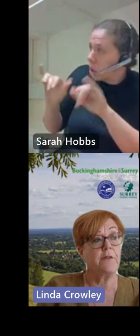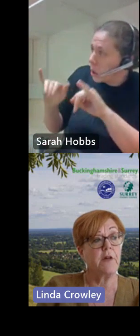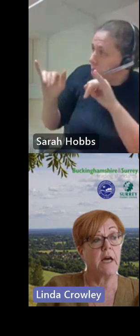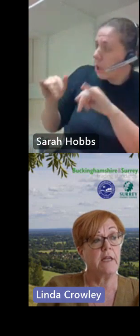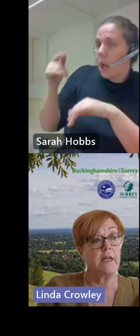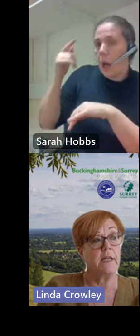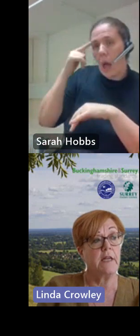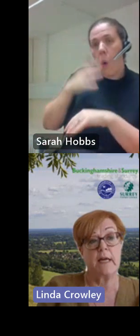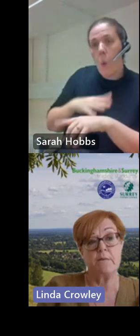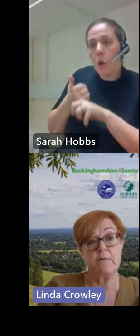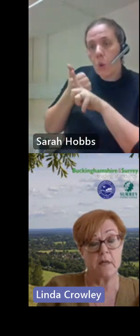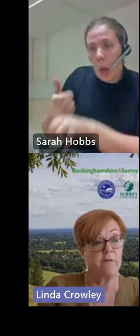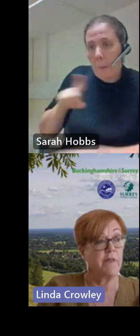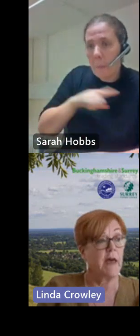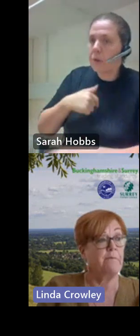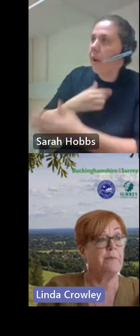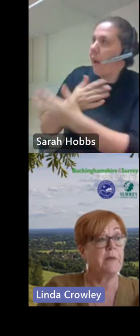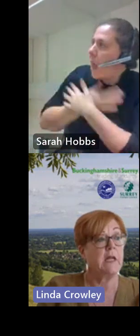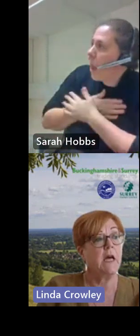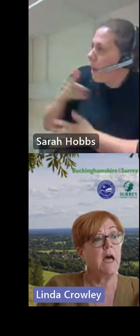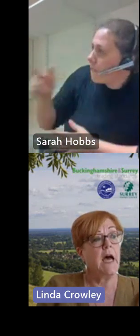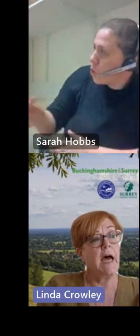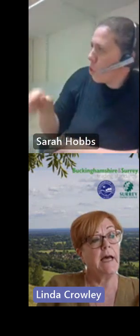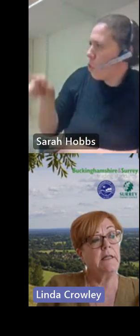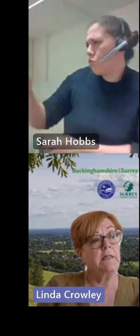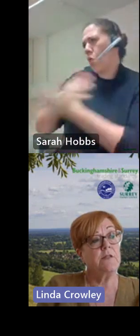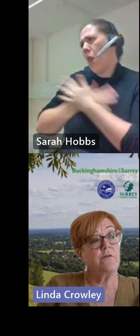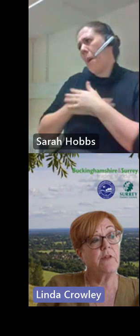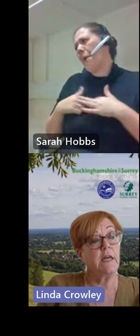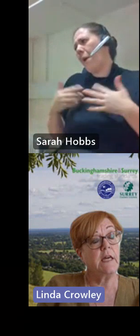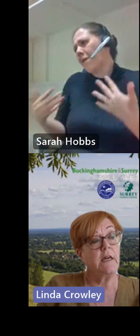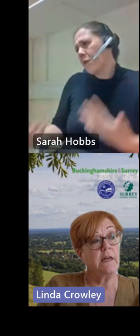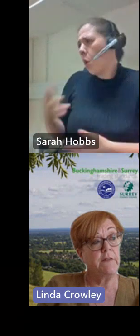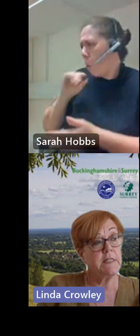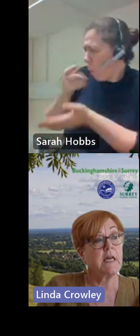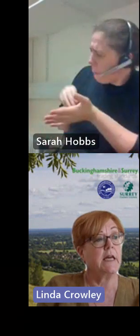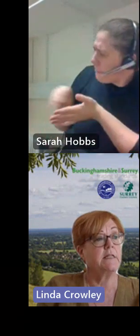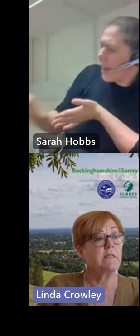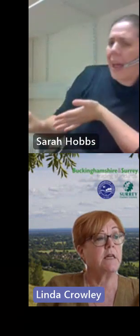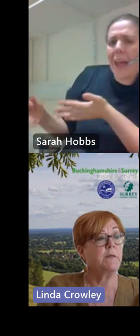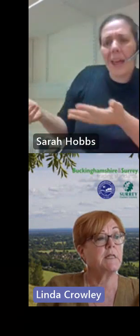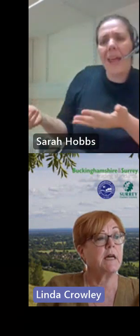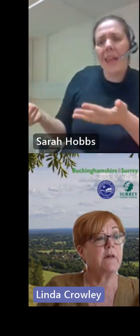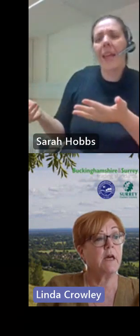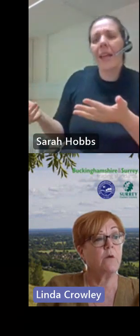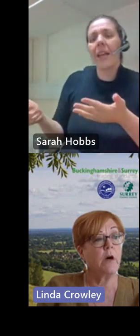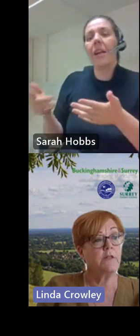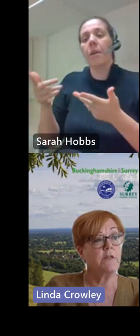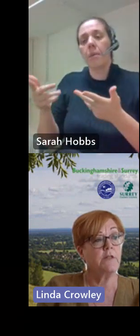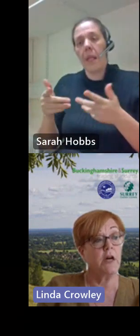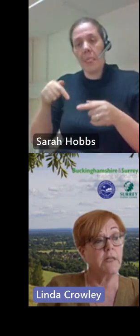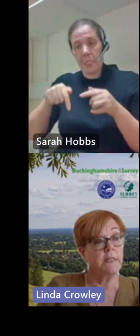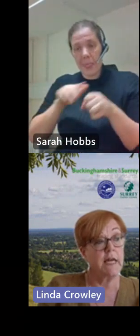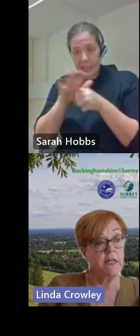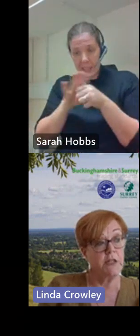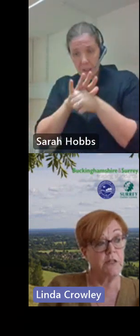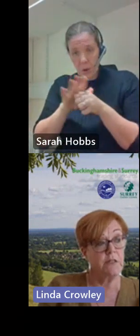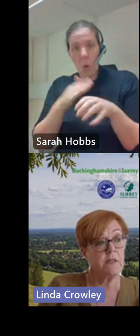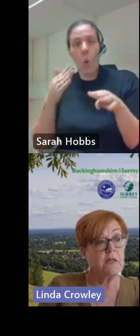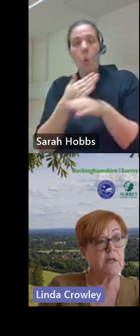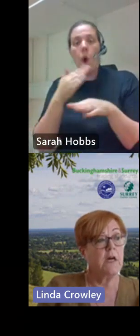love with and who claims to love them. And in this case, he was saying that he worked for the